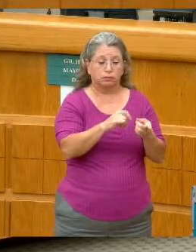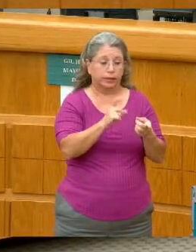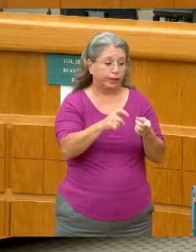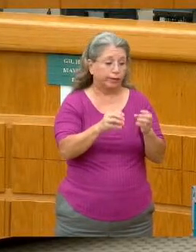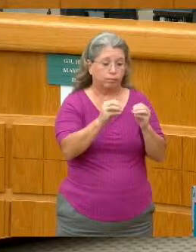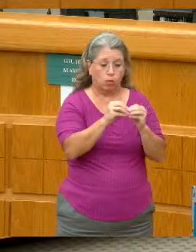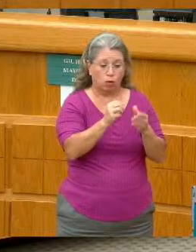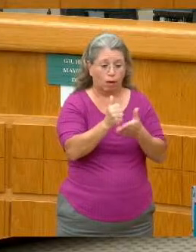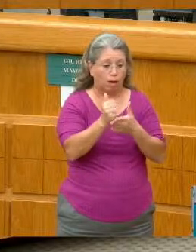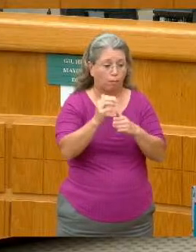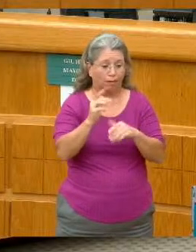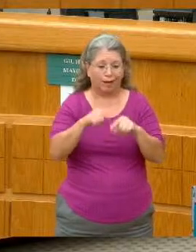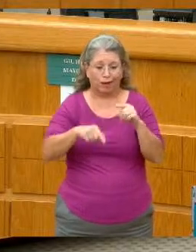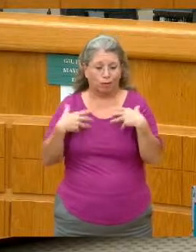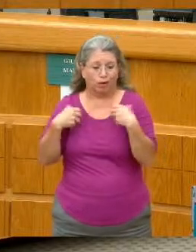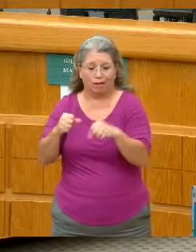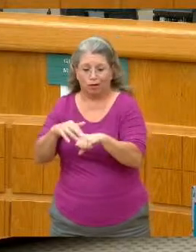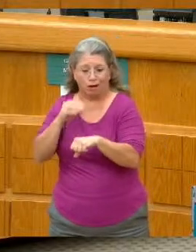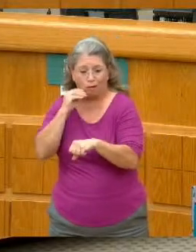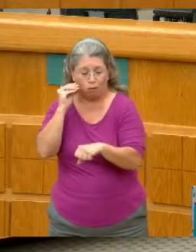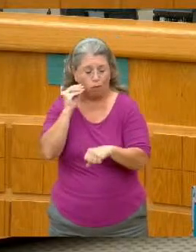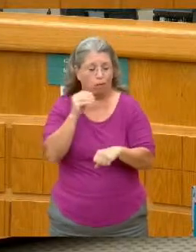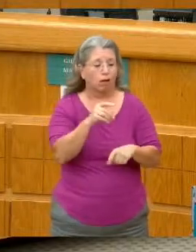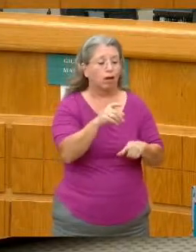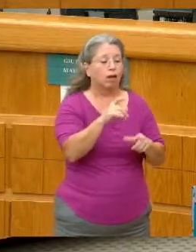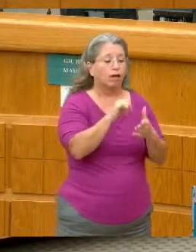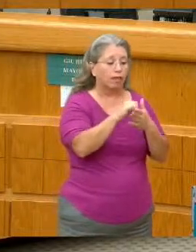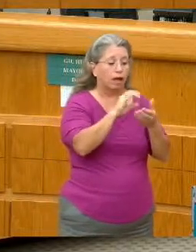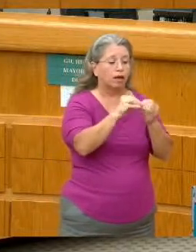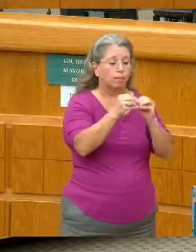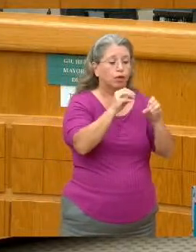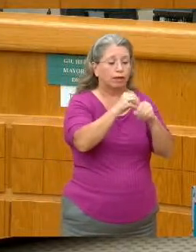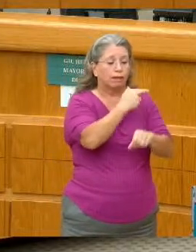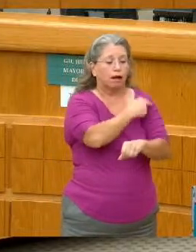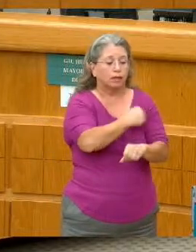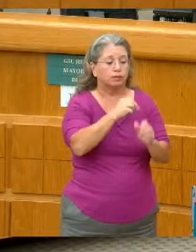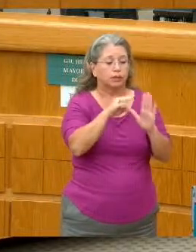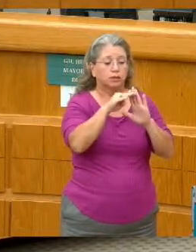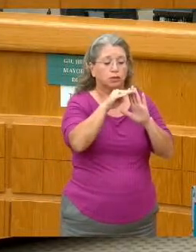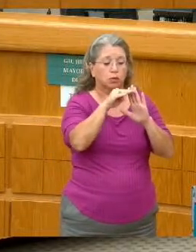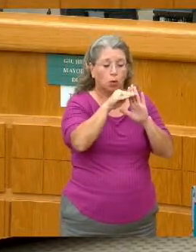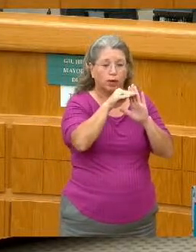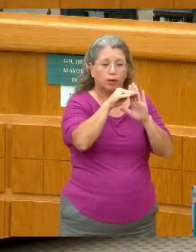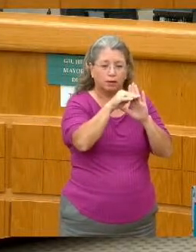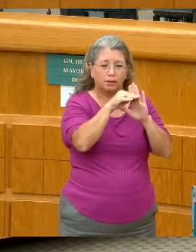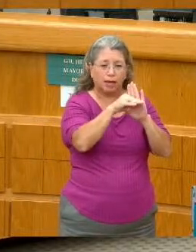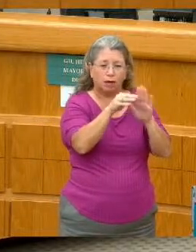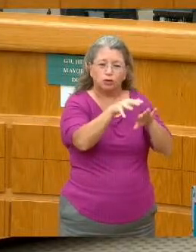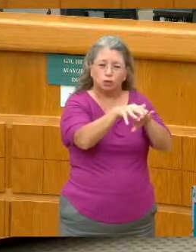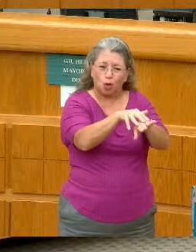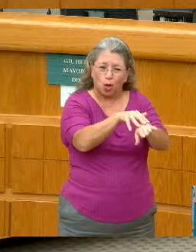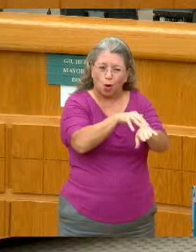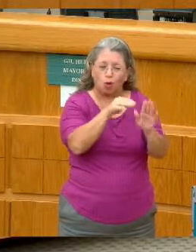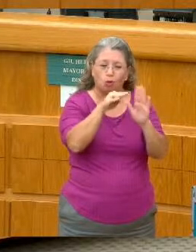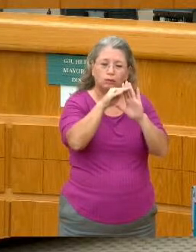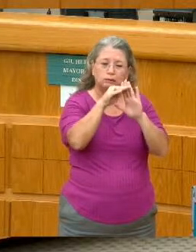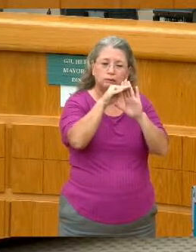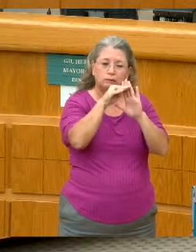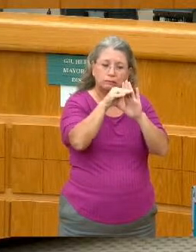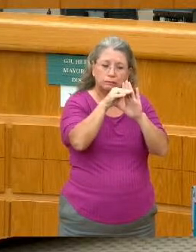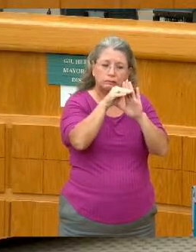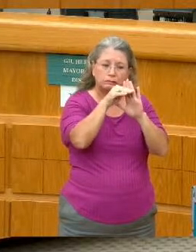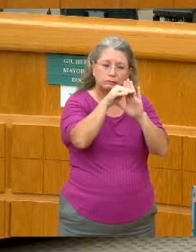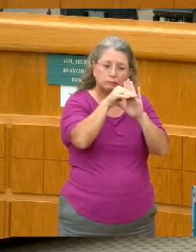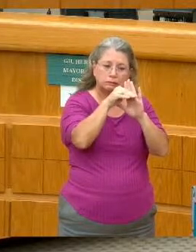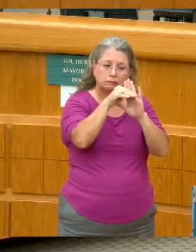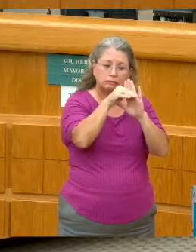recovery is going down slowly. You can see the graph here, a slight decline. Yesterday